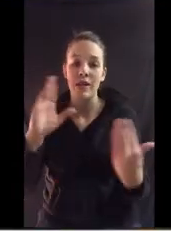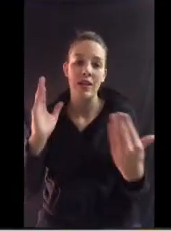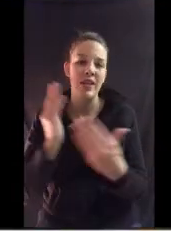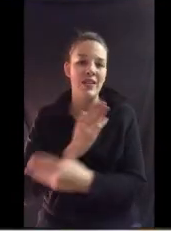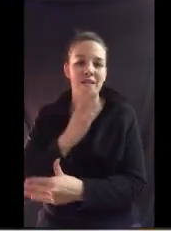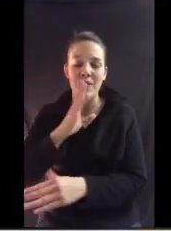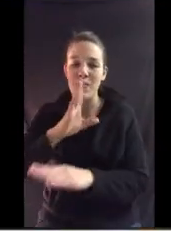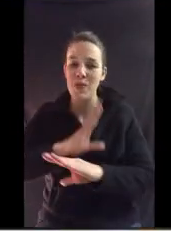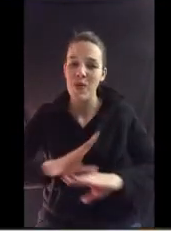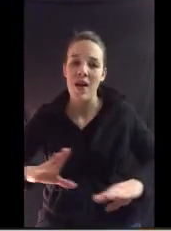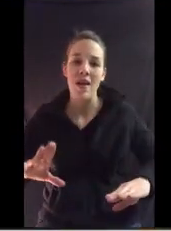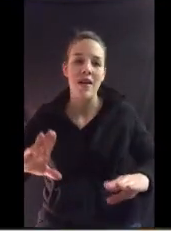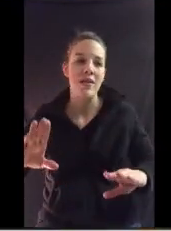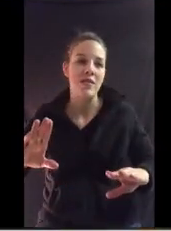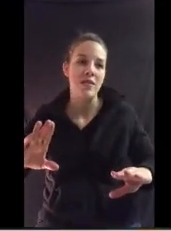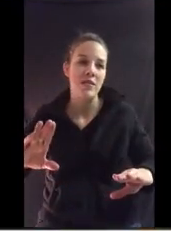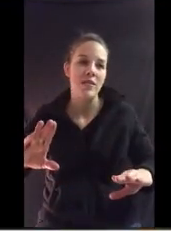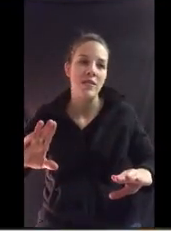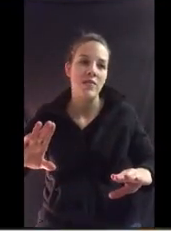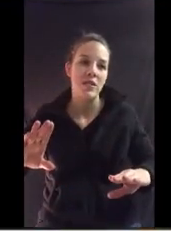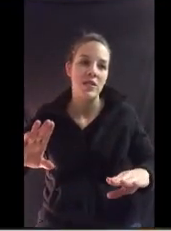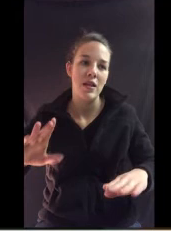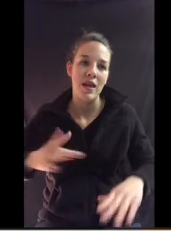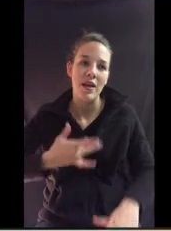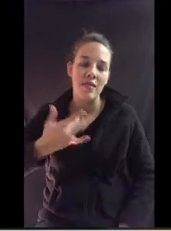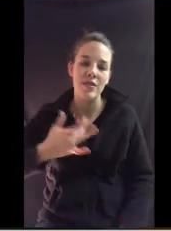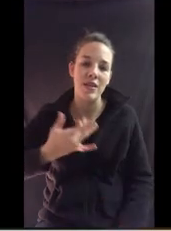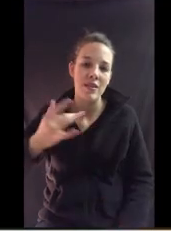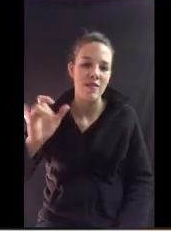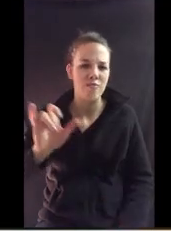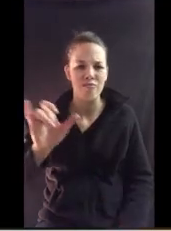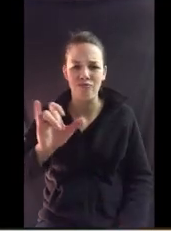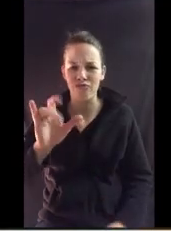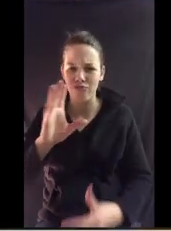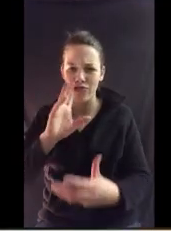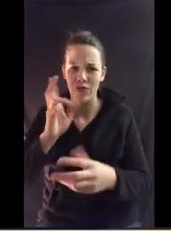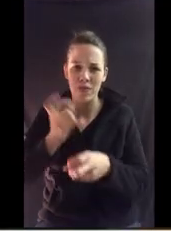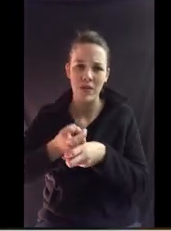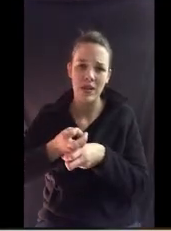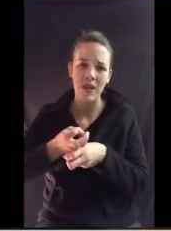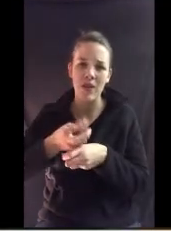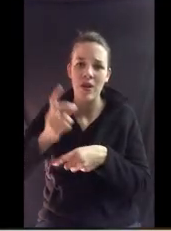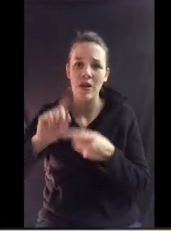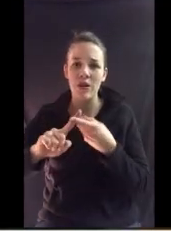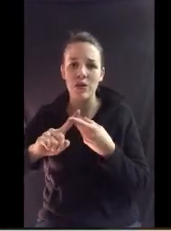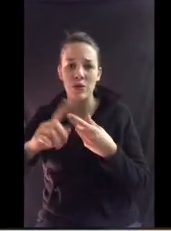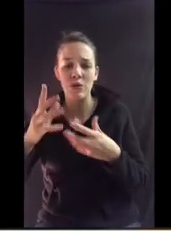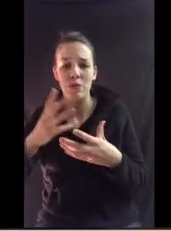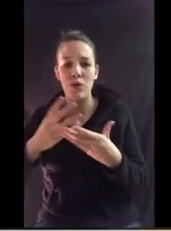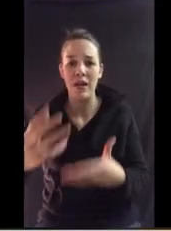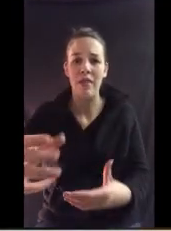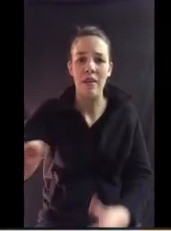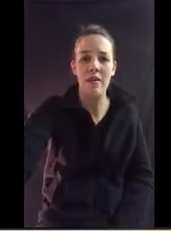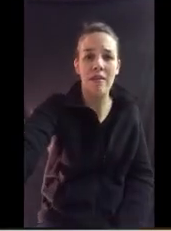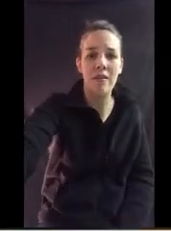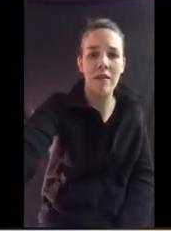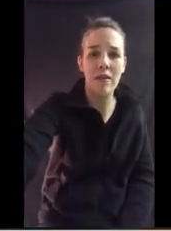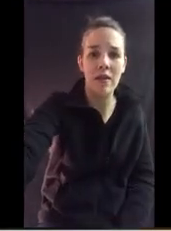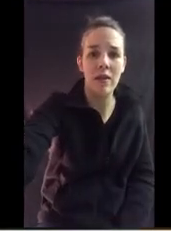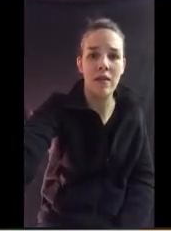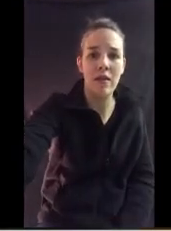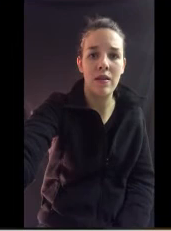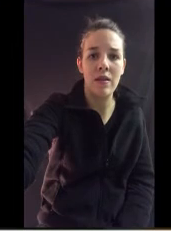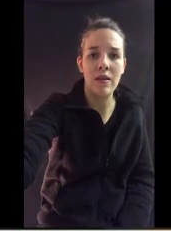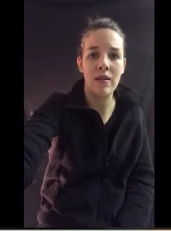When the silence isn't quiet, and it feels like it's getting hard to